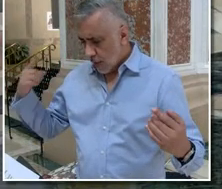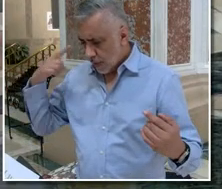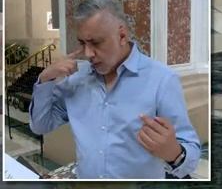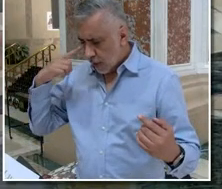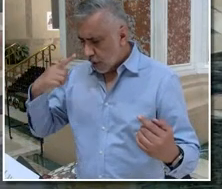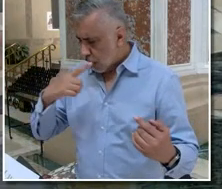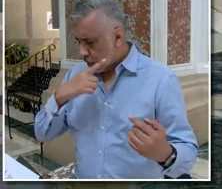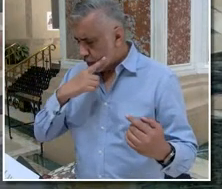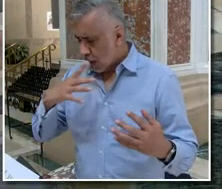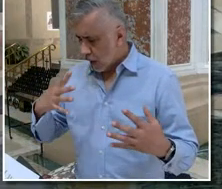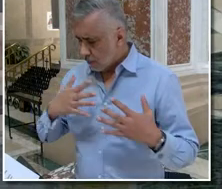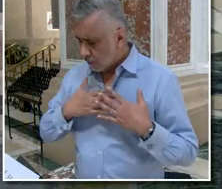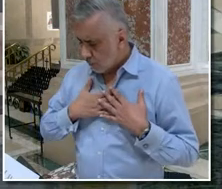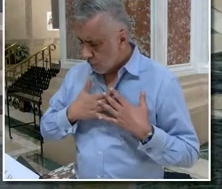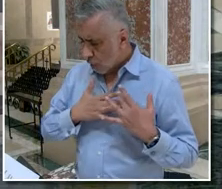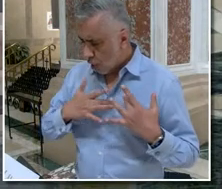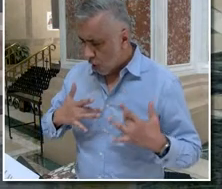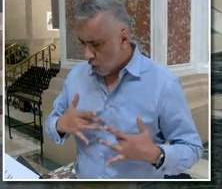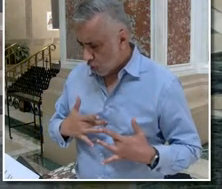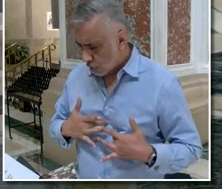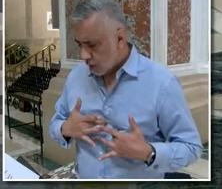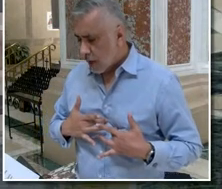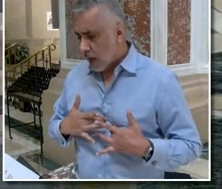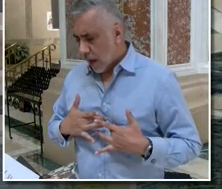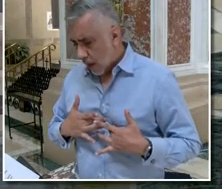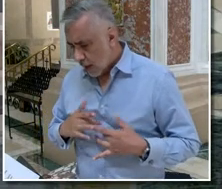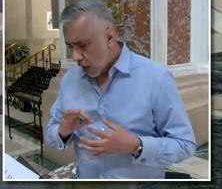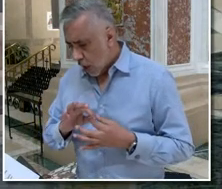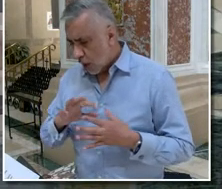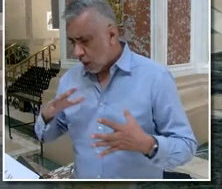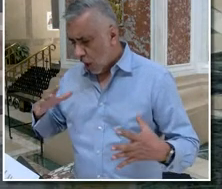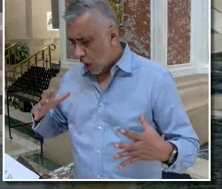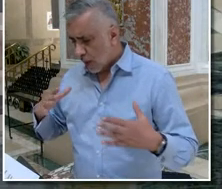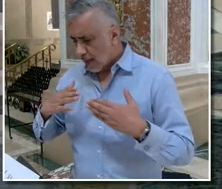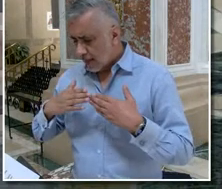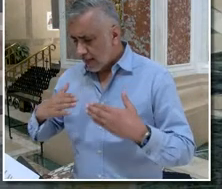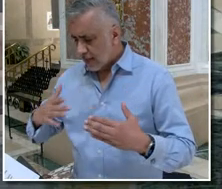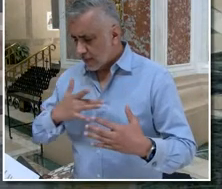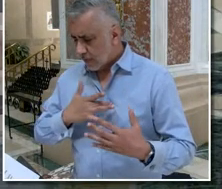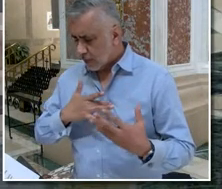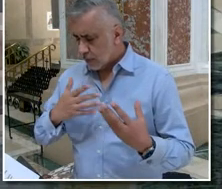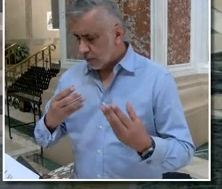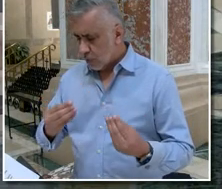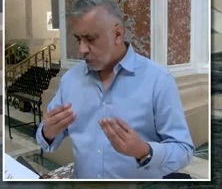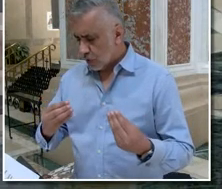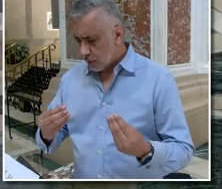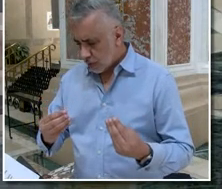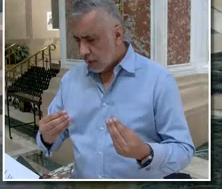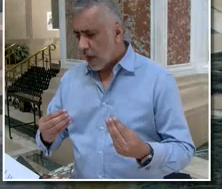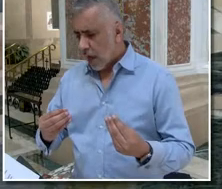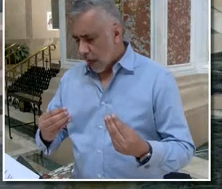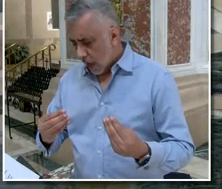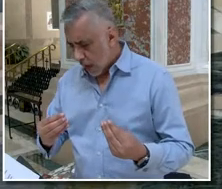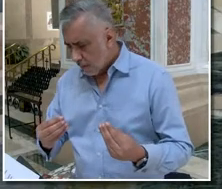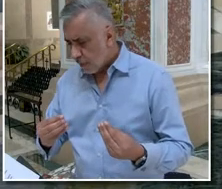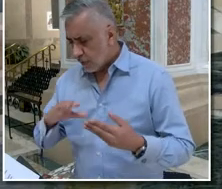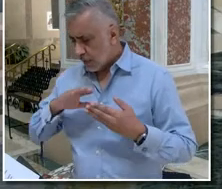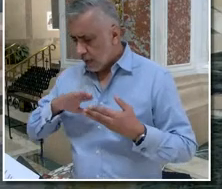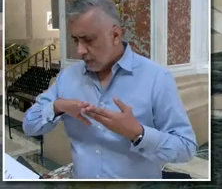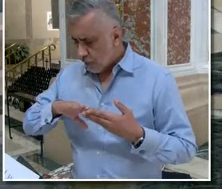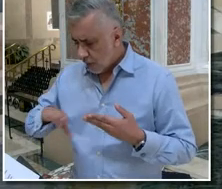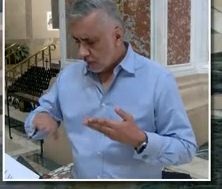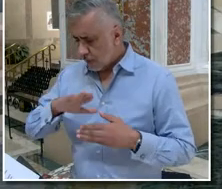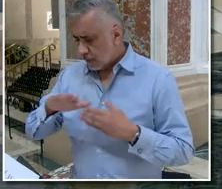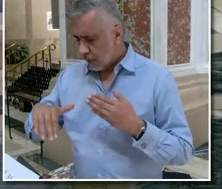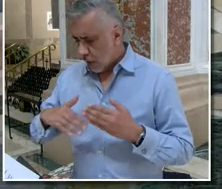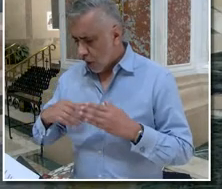of their inmost hearts and unlock the gates of his mercy, that having received forgiveness of all